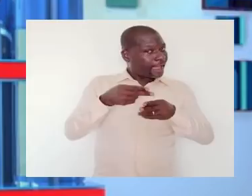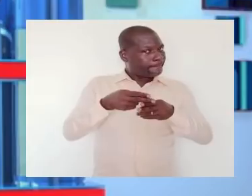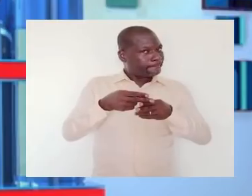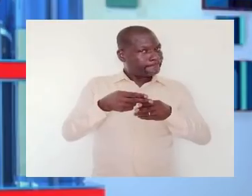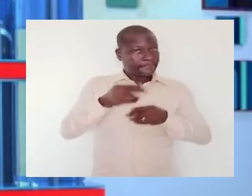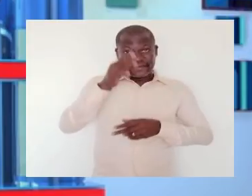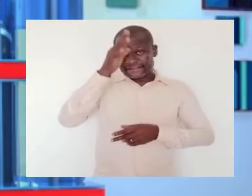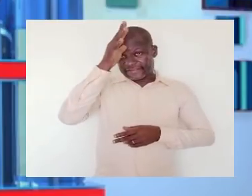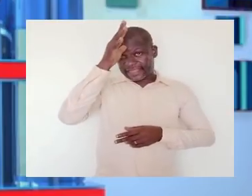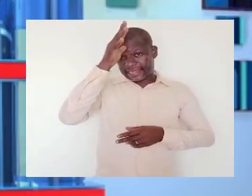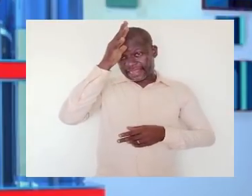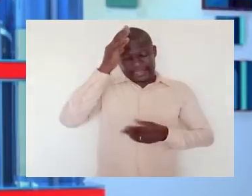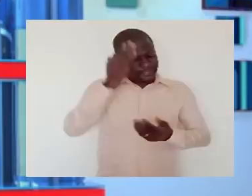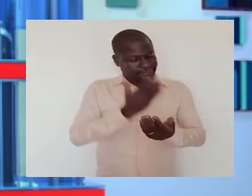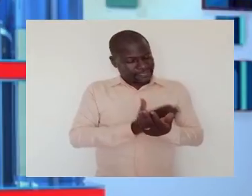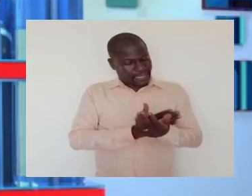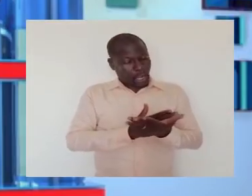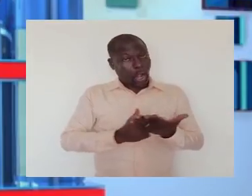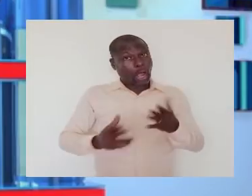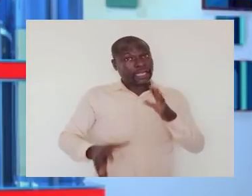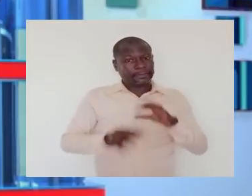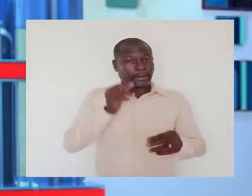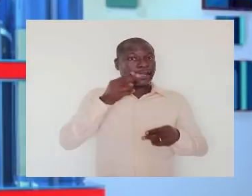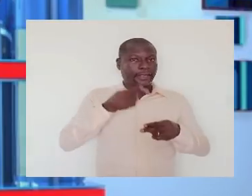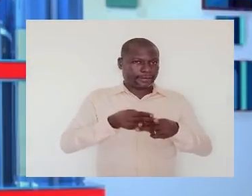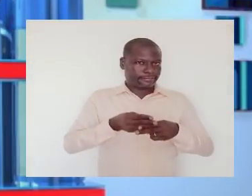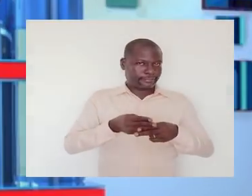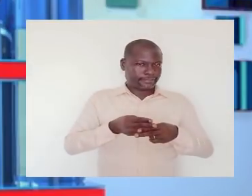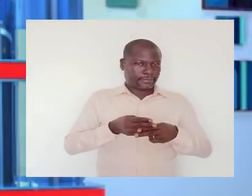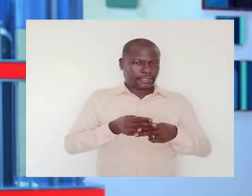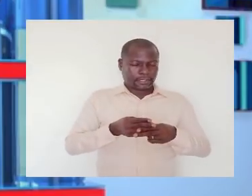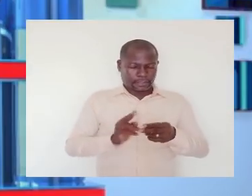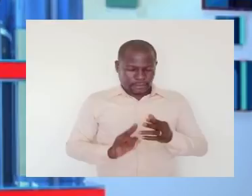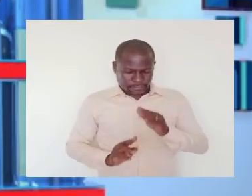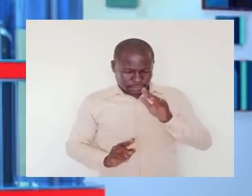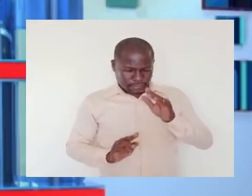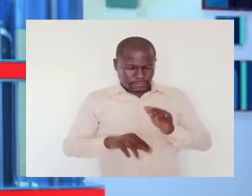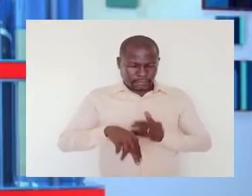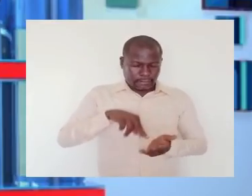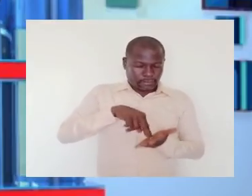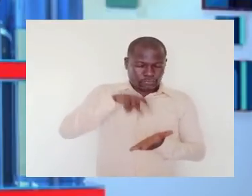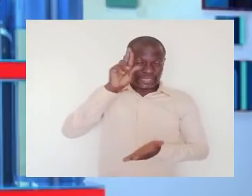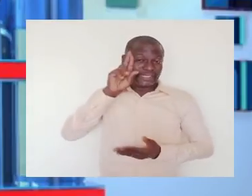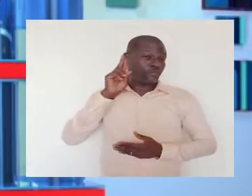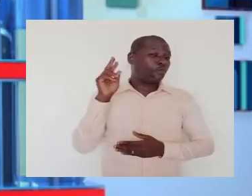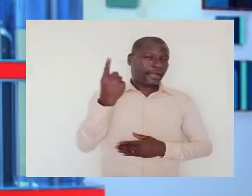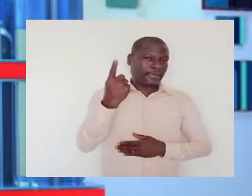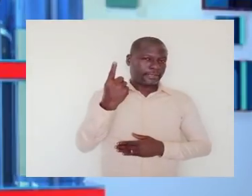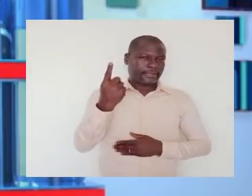no ane obano ane honkronkron edimu na ye mano so